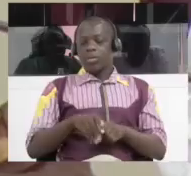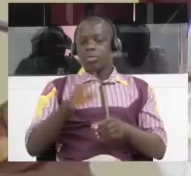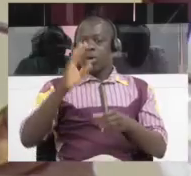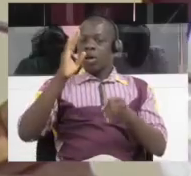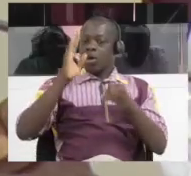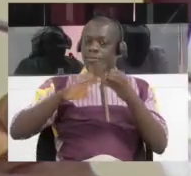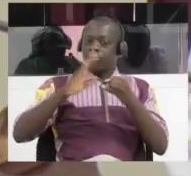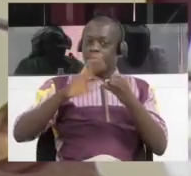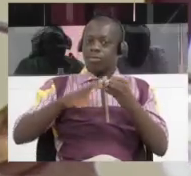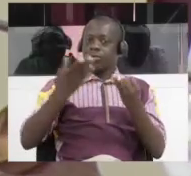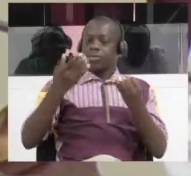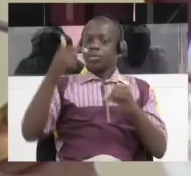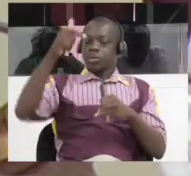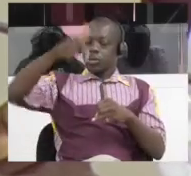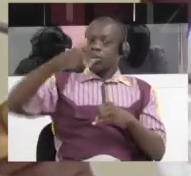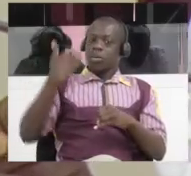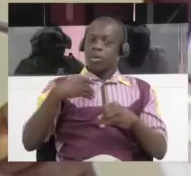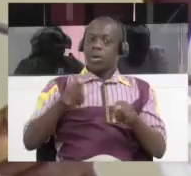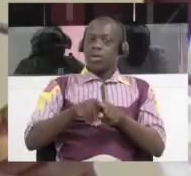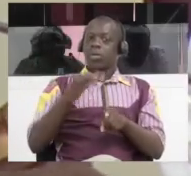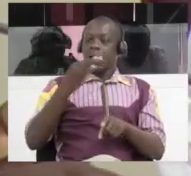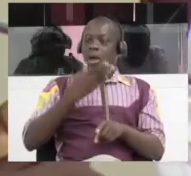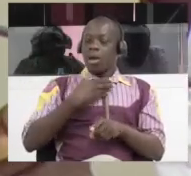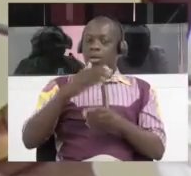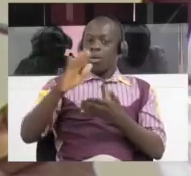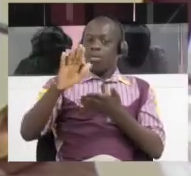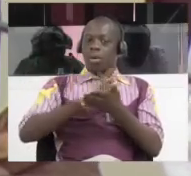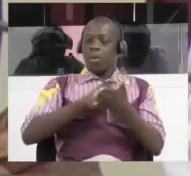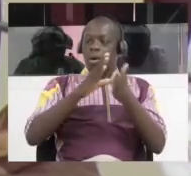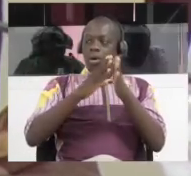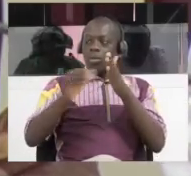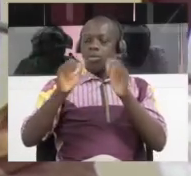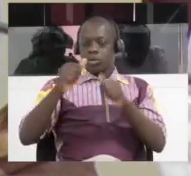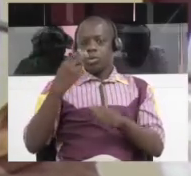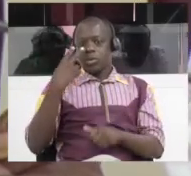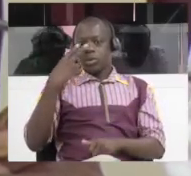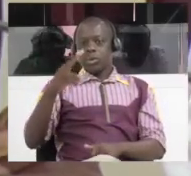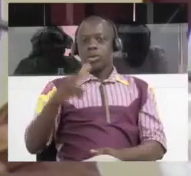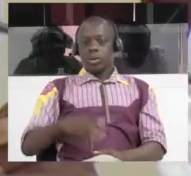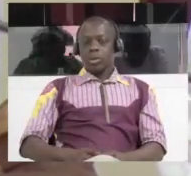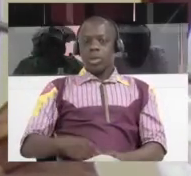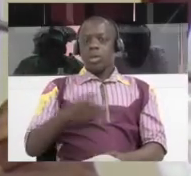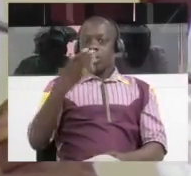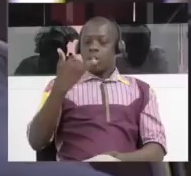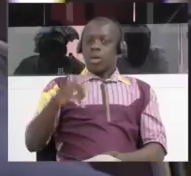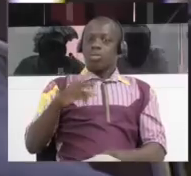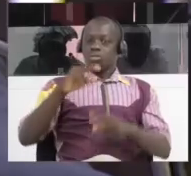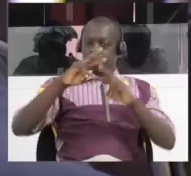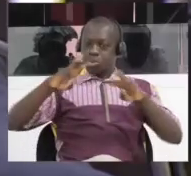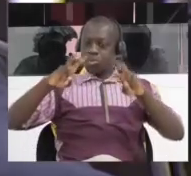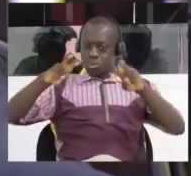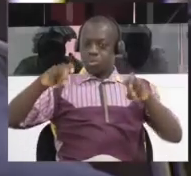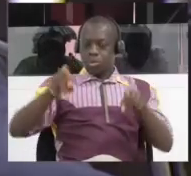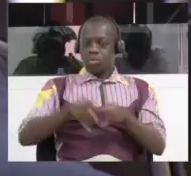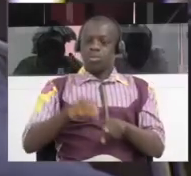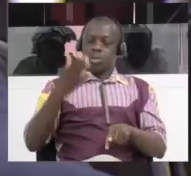is available, would want to see it. We are looking for it. We would surely get copies and